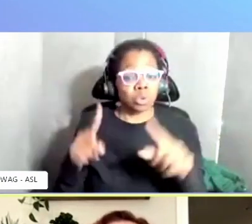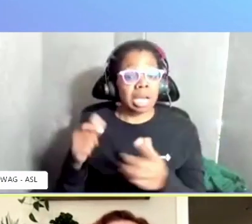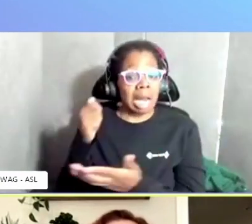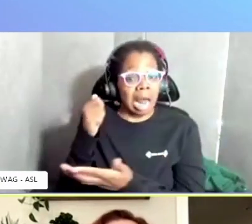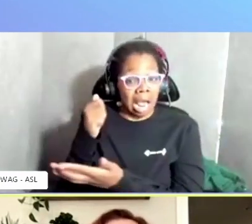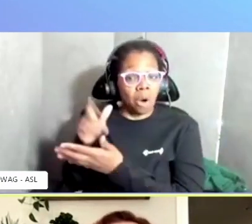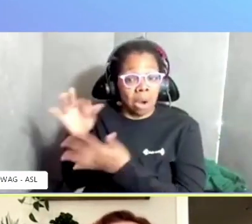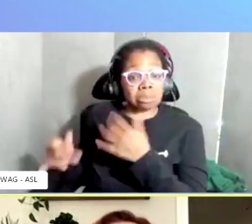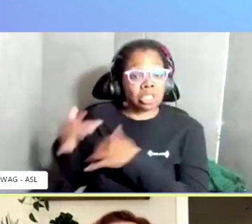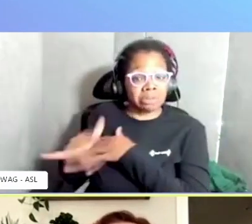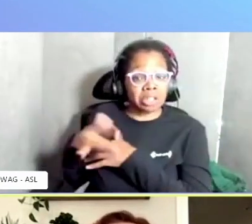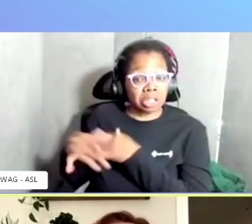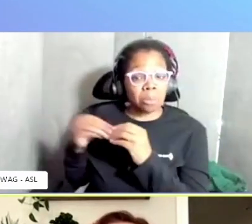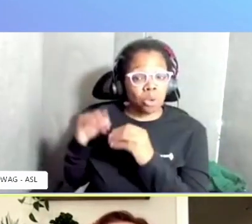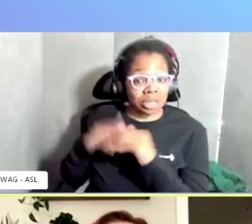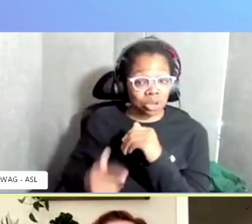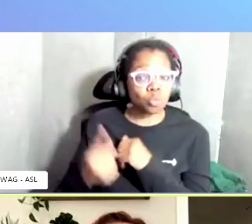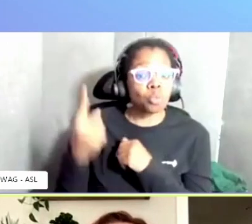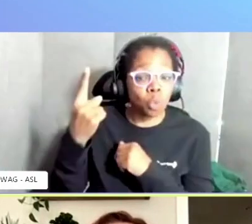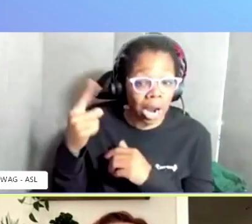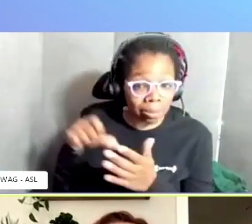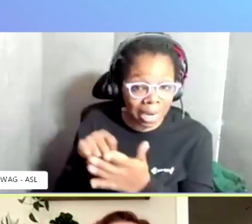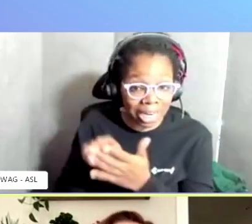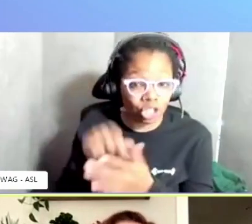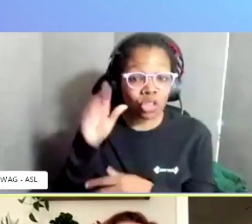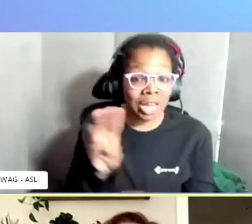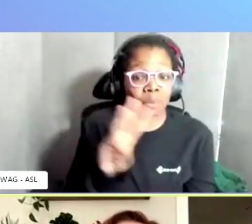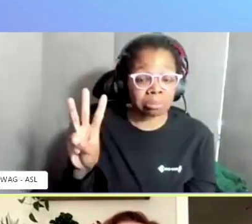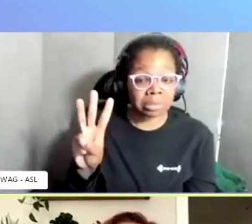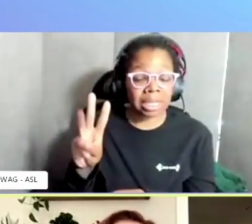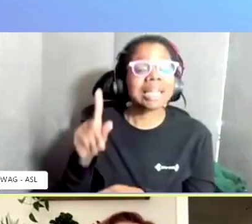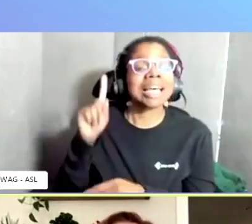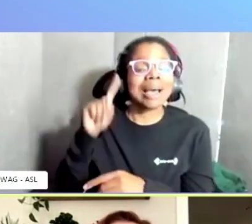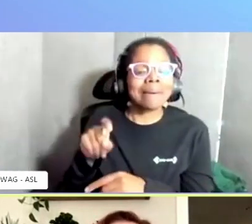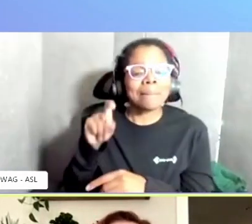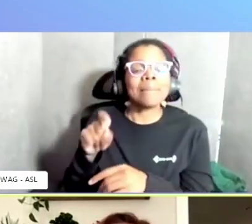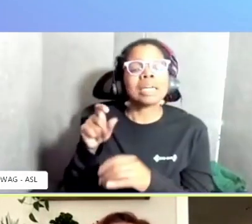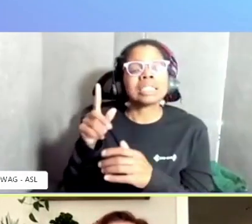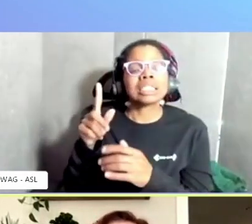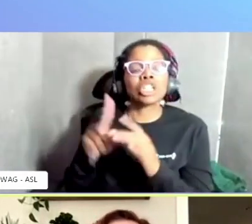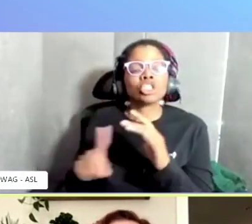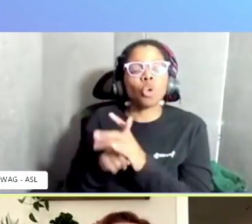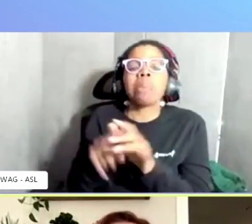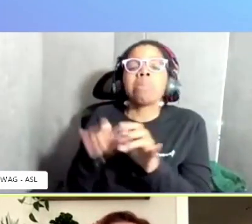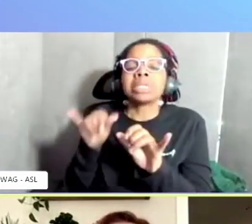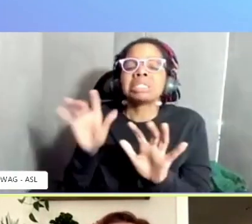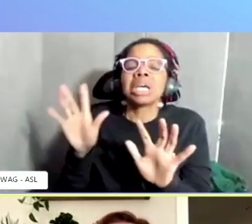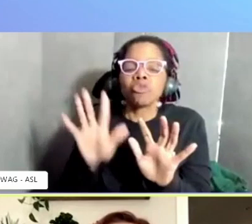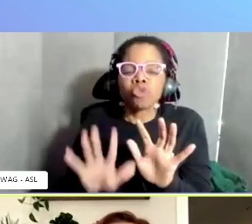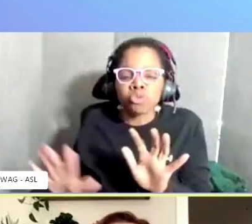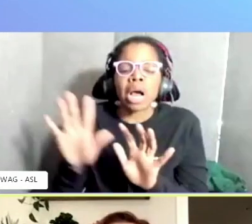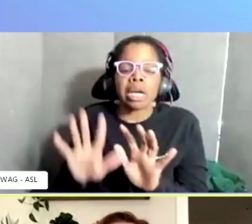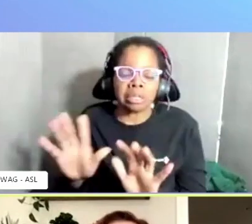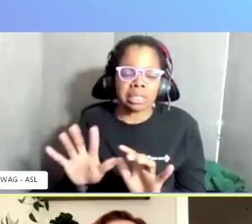is available on more than one web page on the website, it must appear in the same relative location on each of those